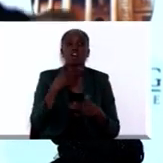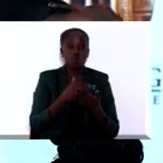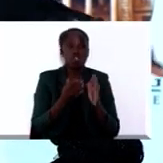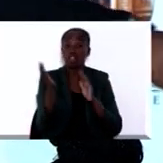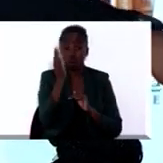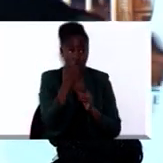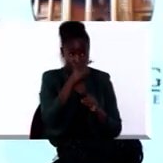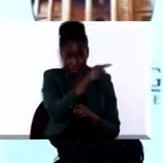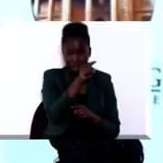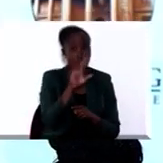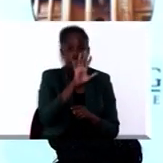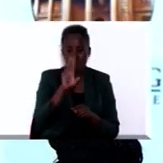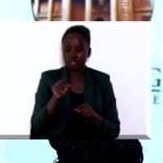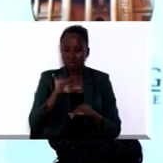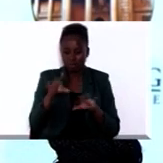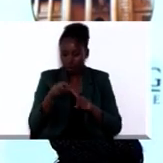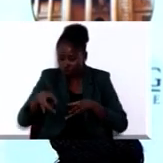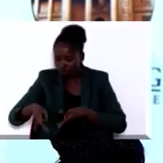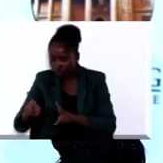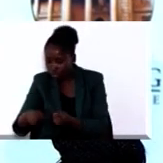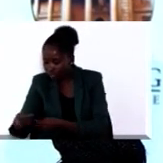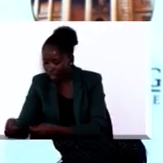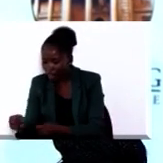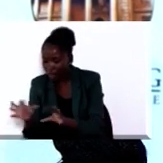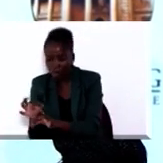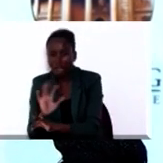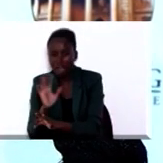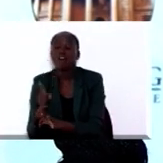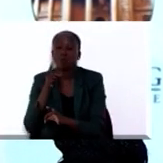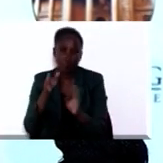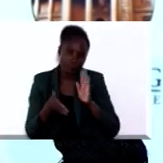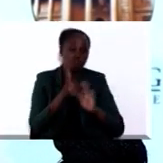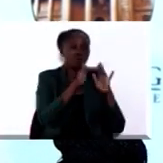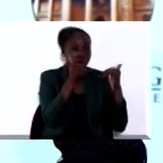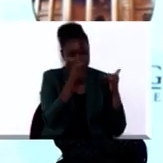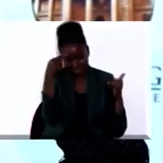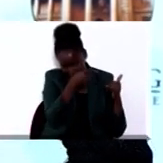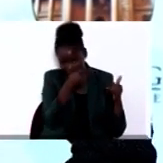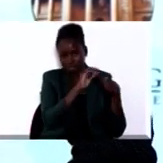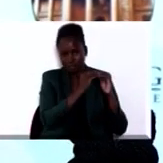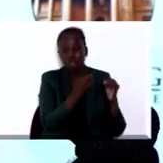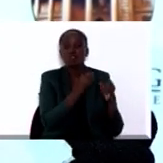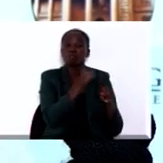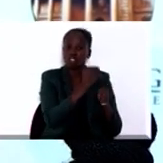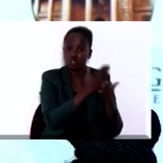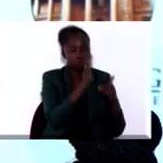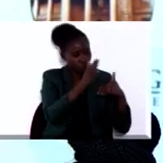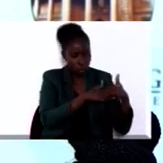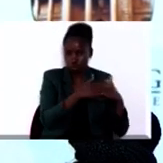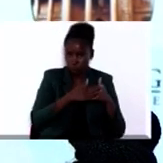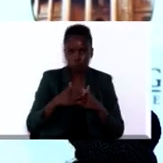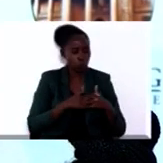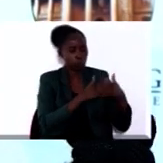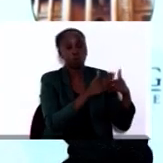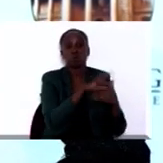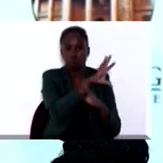not just going for the street runners. We are disrupting this trade. And we want to make sure we shut down these laboratories and we